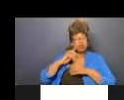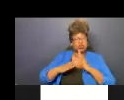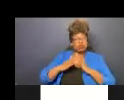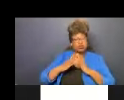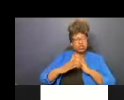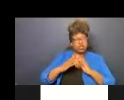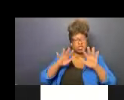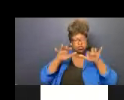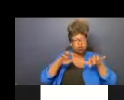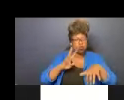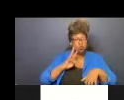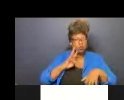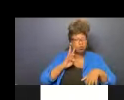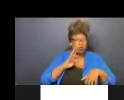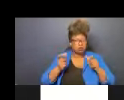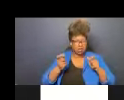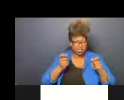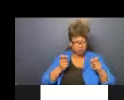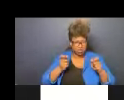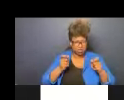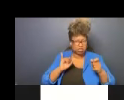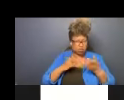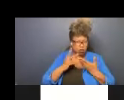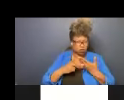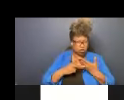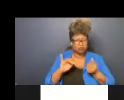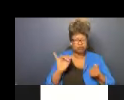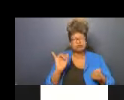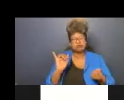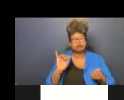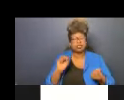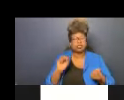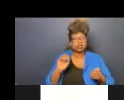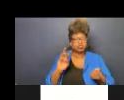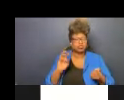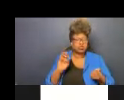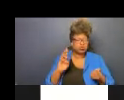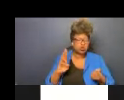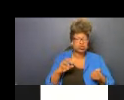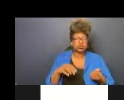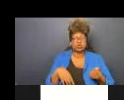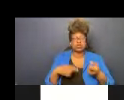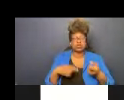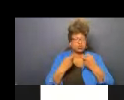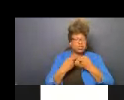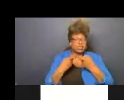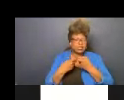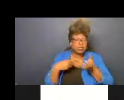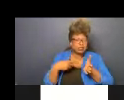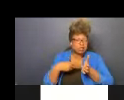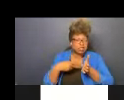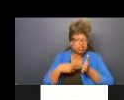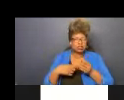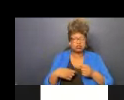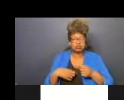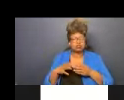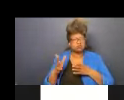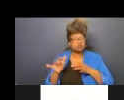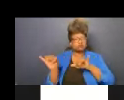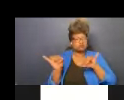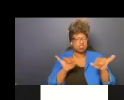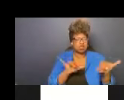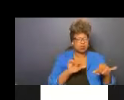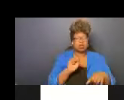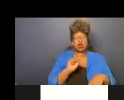program. So much like a sewer utility bill, a stormwater utility would assess a